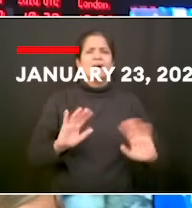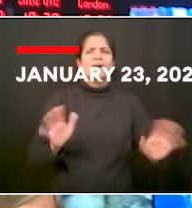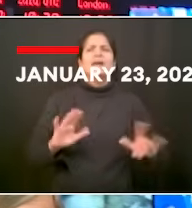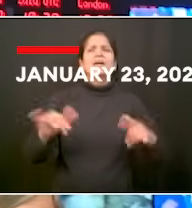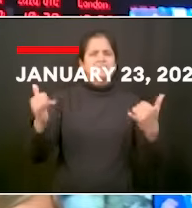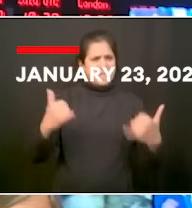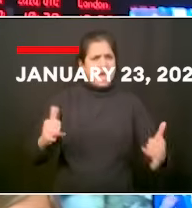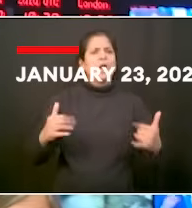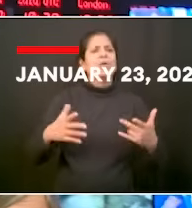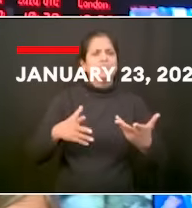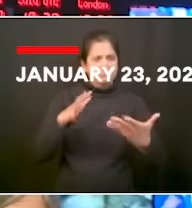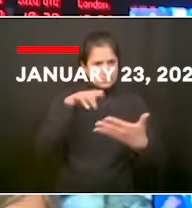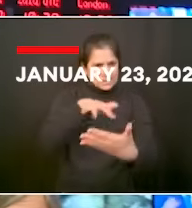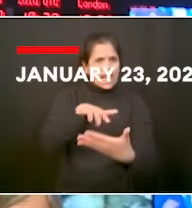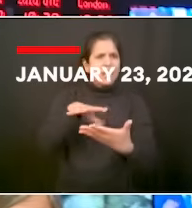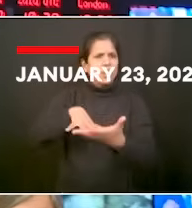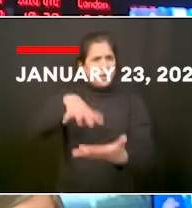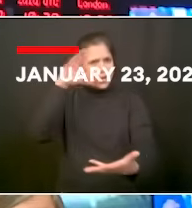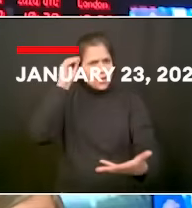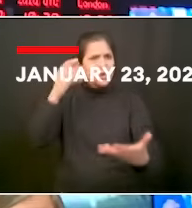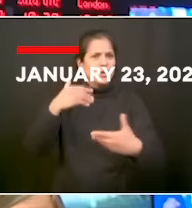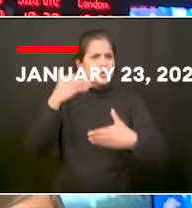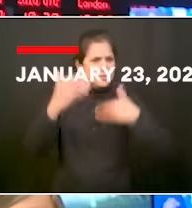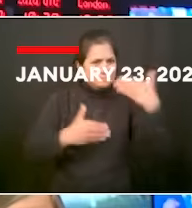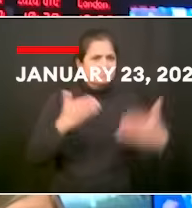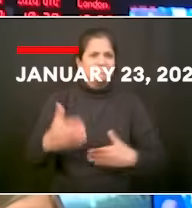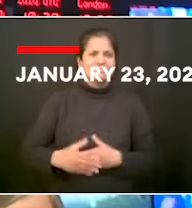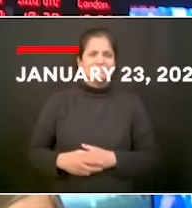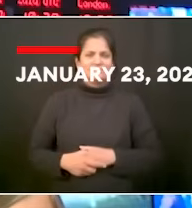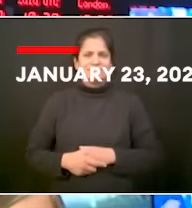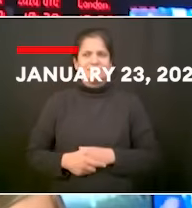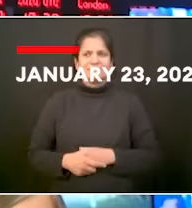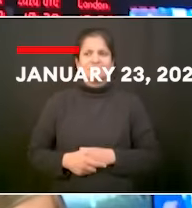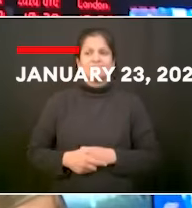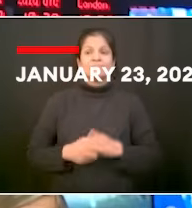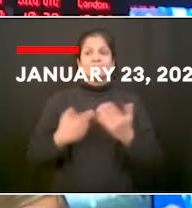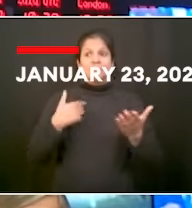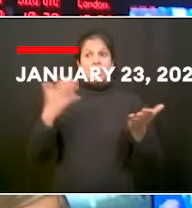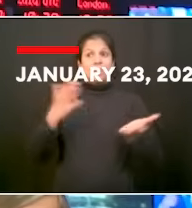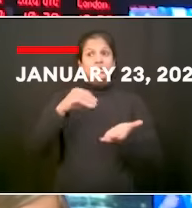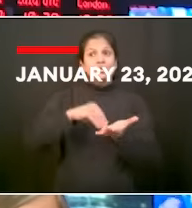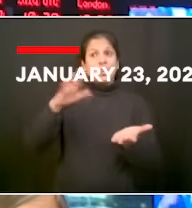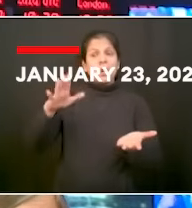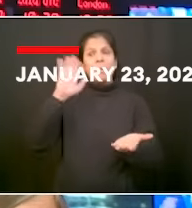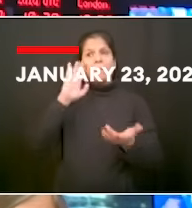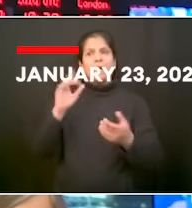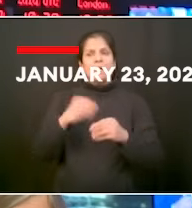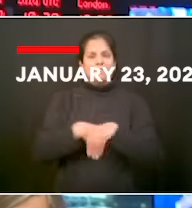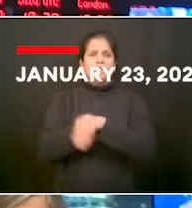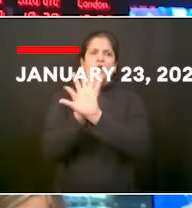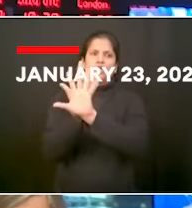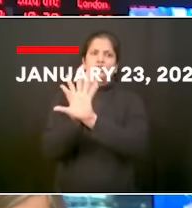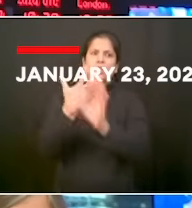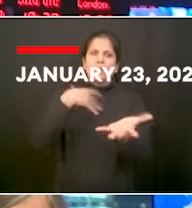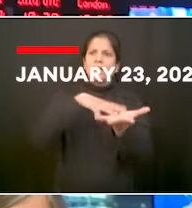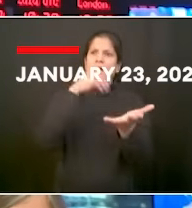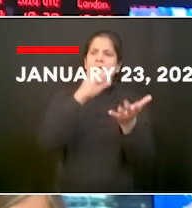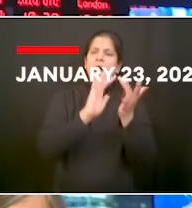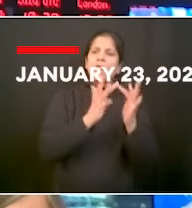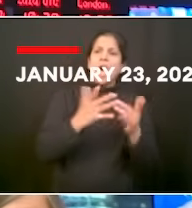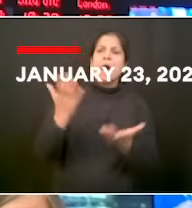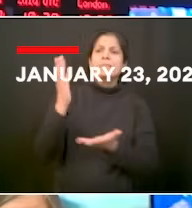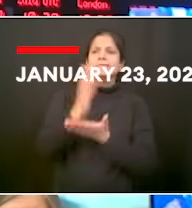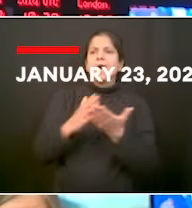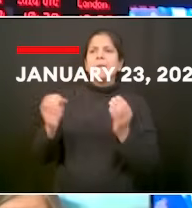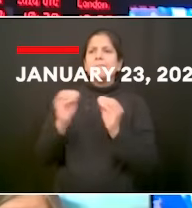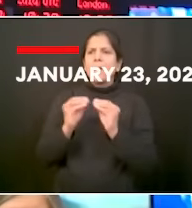some will be asynchronous. You can still have your hot chocolate, you can still go out and enjoy the snow, but we really want to